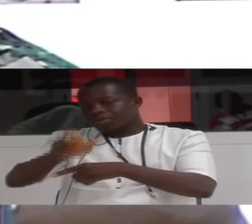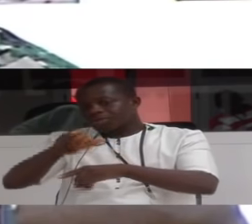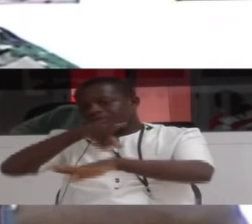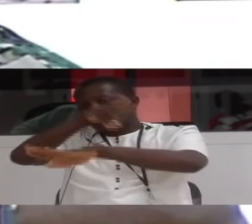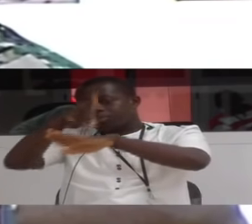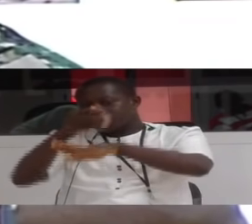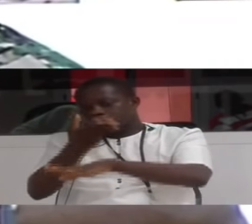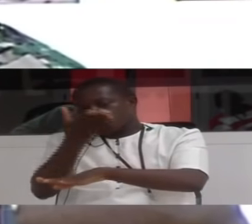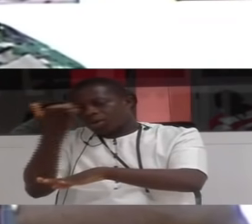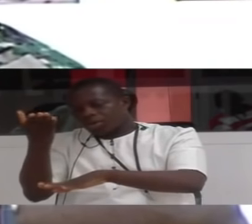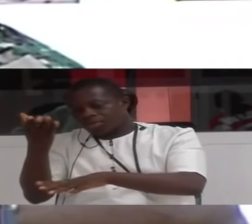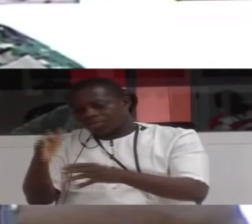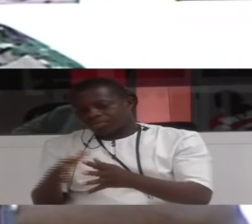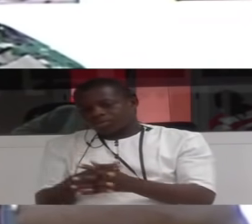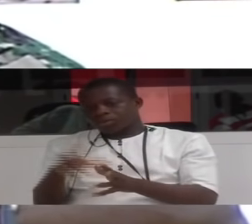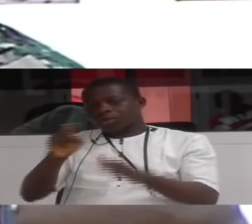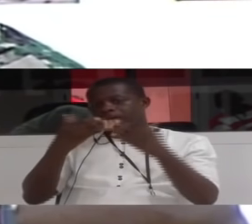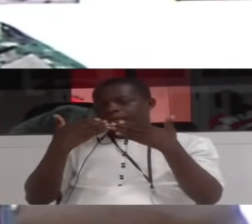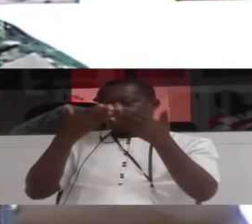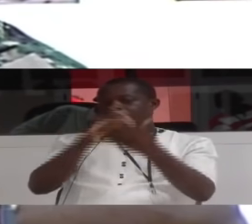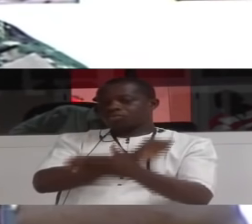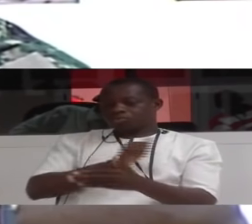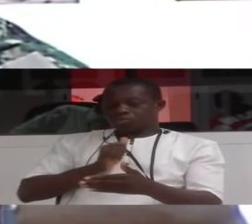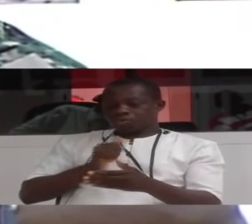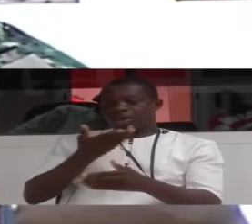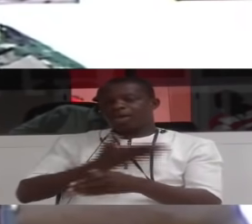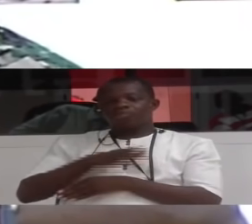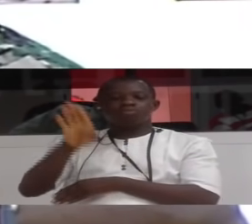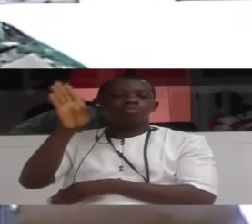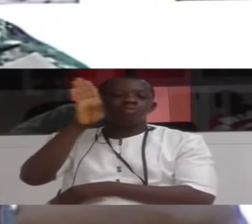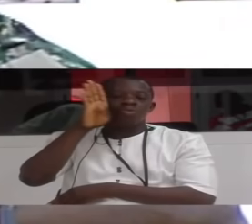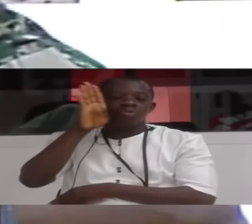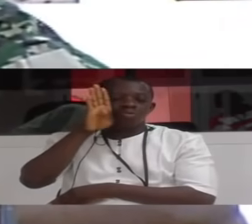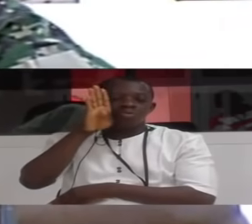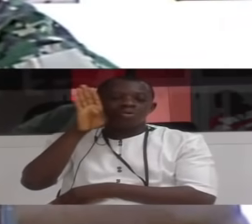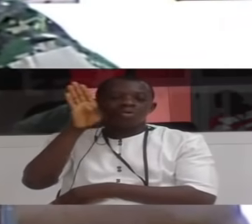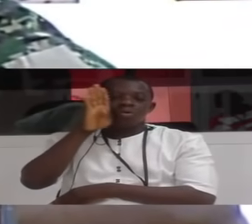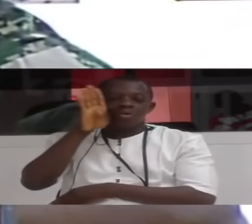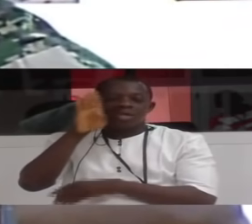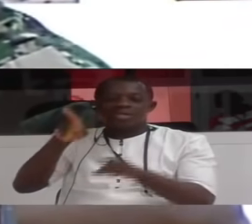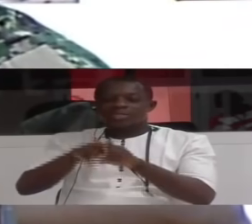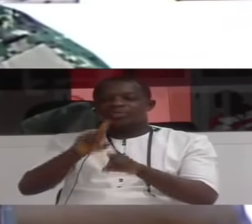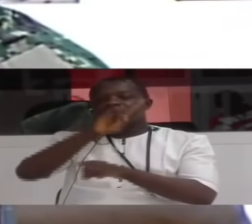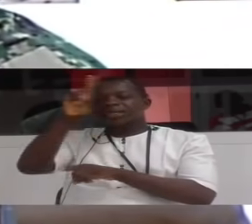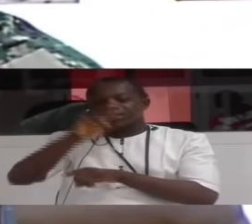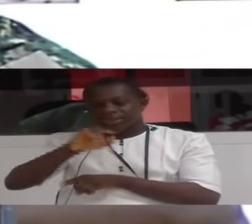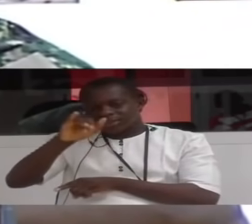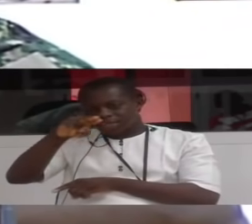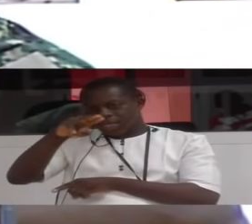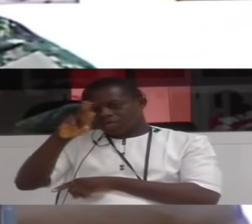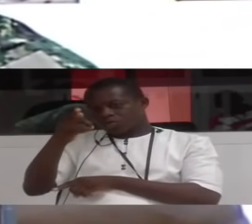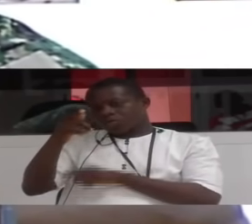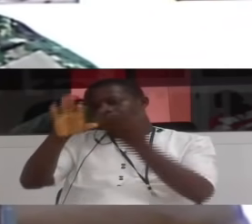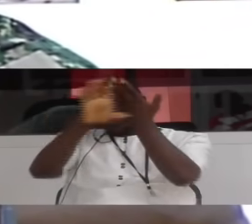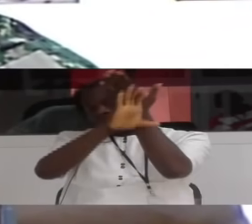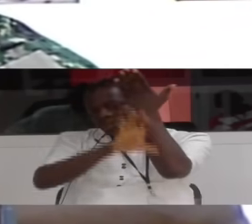fan lañ nekk. Liñ ma waxon ñu ne ñu ngi loci hotel Kaolack. Sorry, Ziguinchor. According to what they told me, they